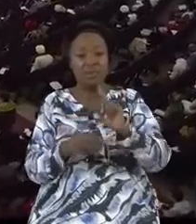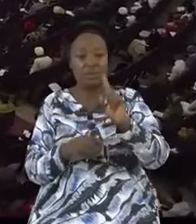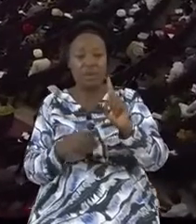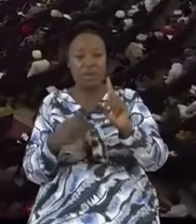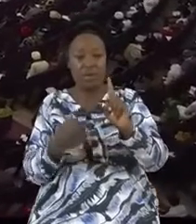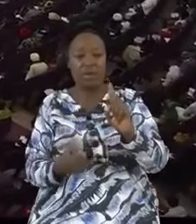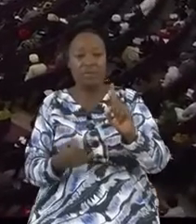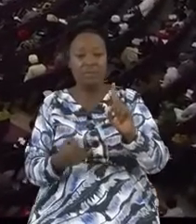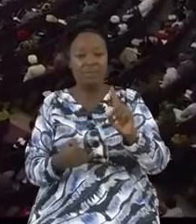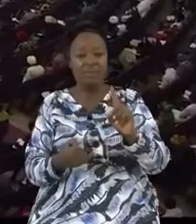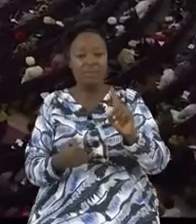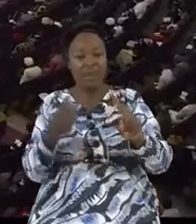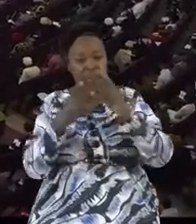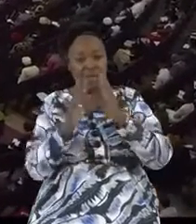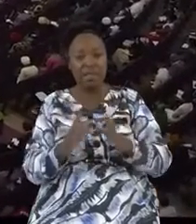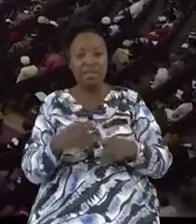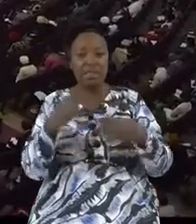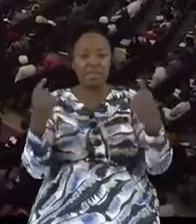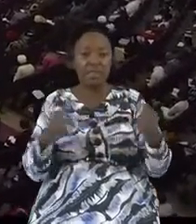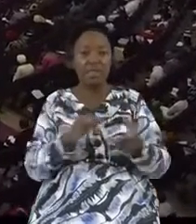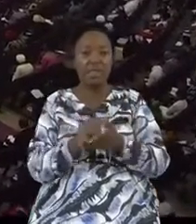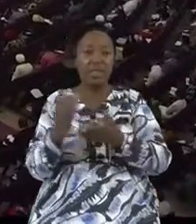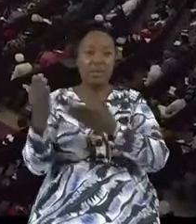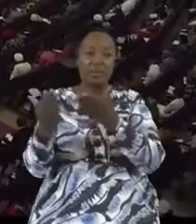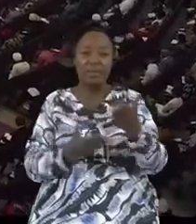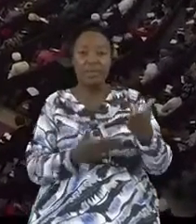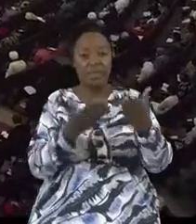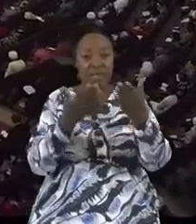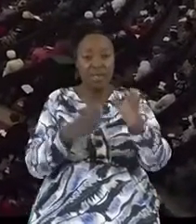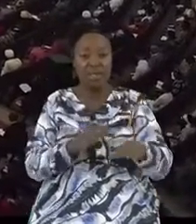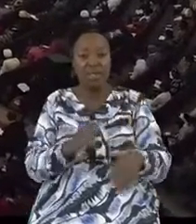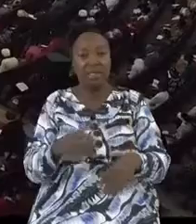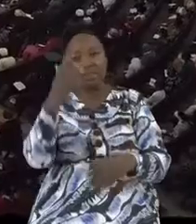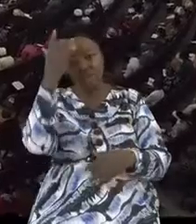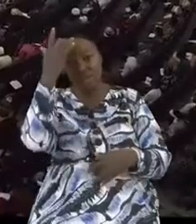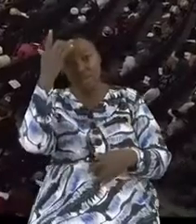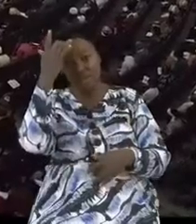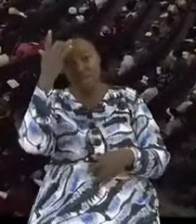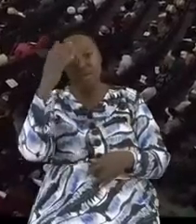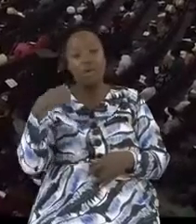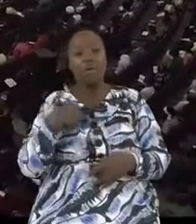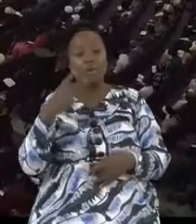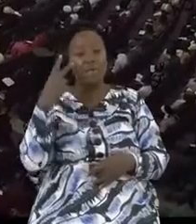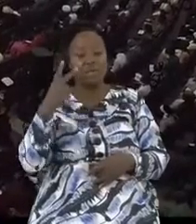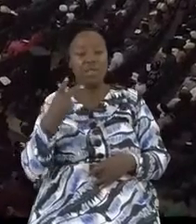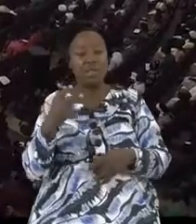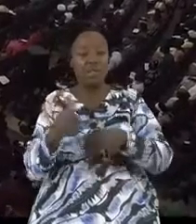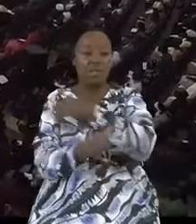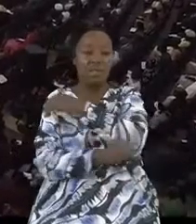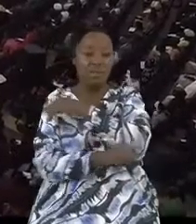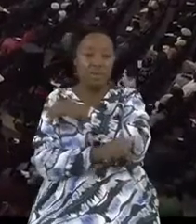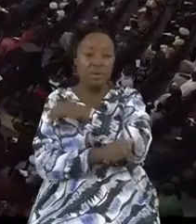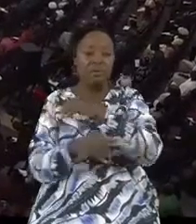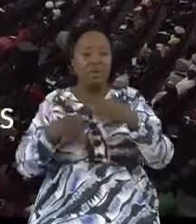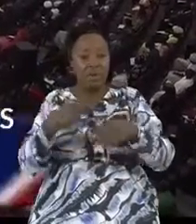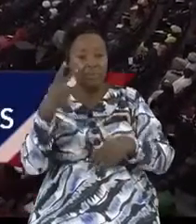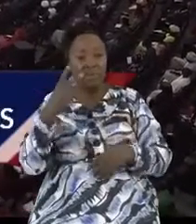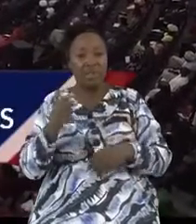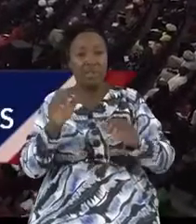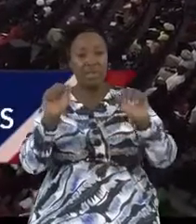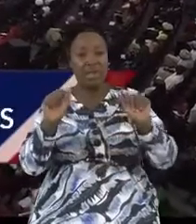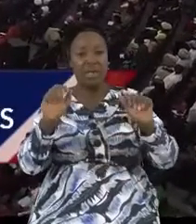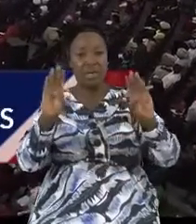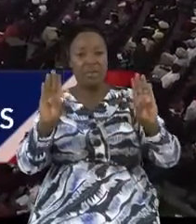sins that cause deadly sicknesses. We've seen Abraham, we've seen Abimelech, a